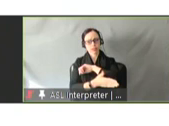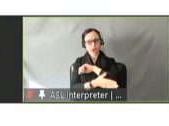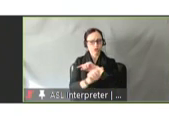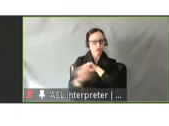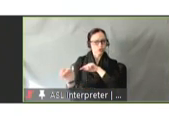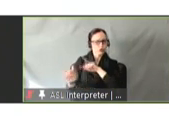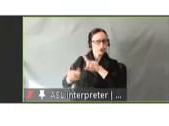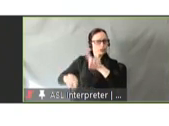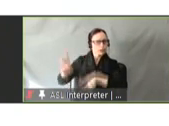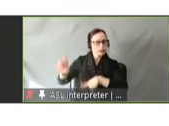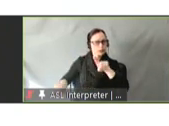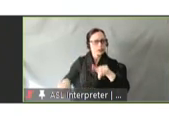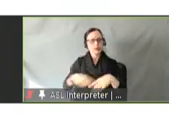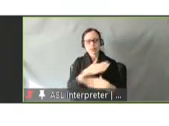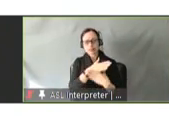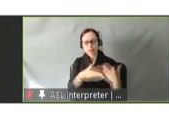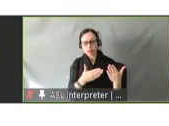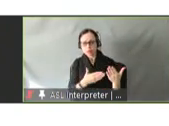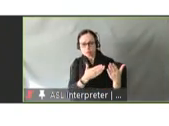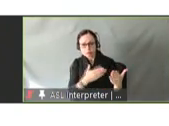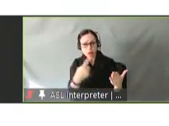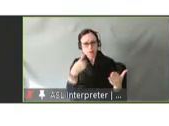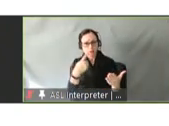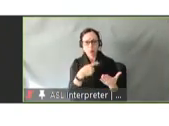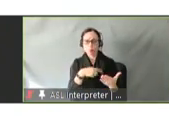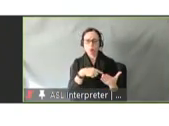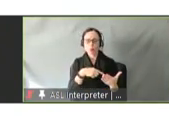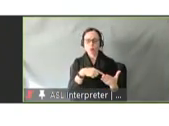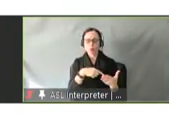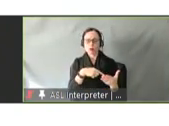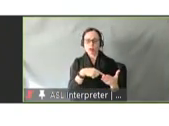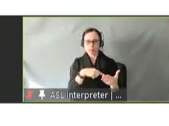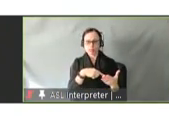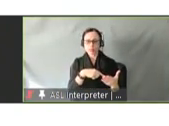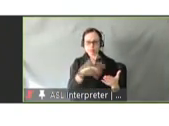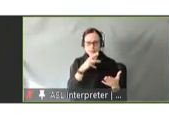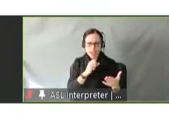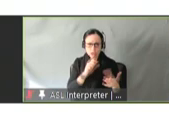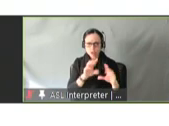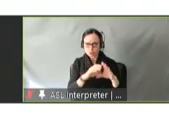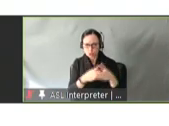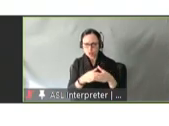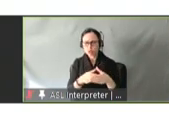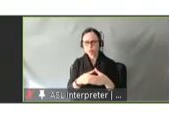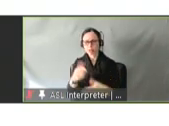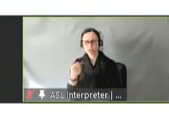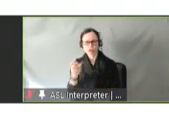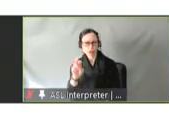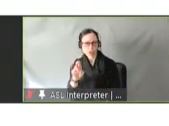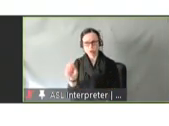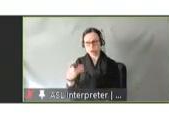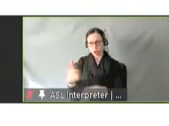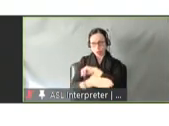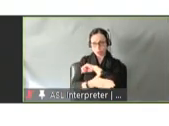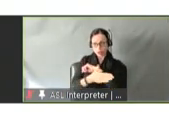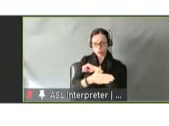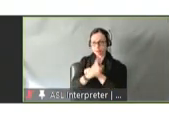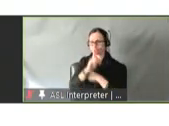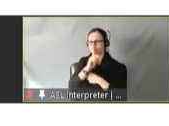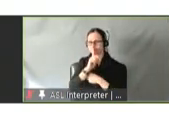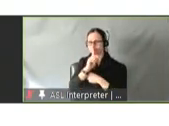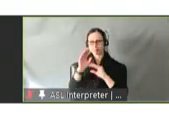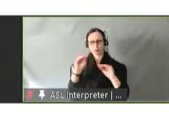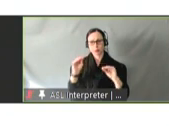recommendation in some countries, but notably it differs by age group and even by gender. And other countries have not given a